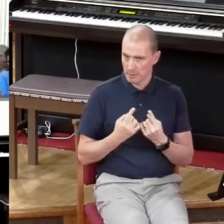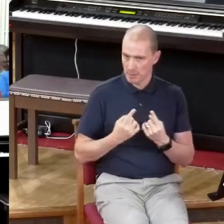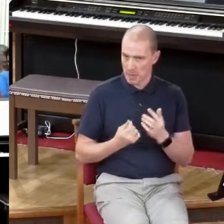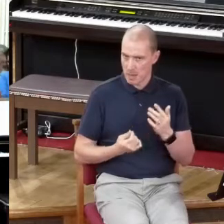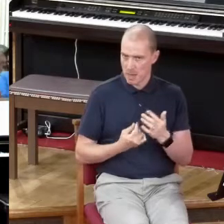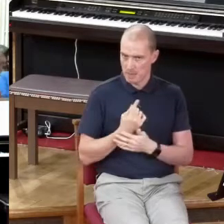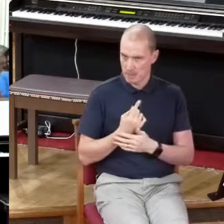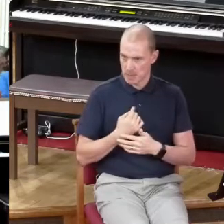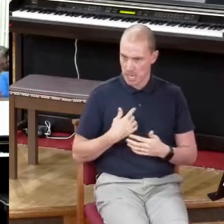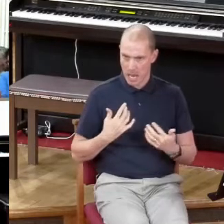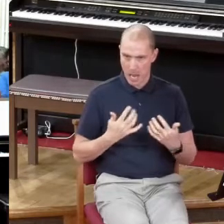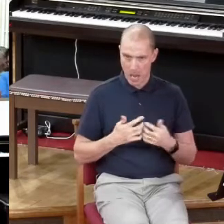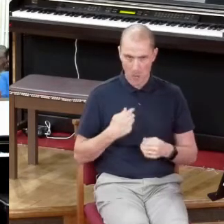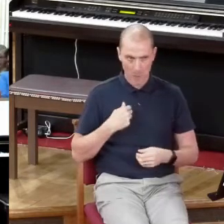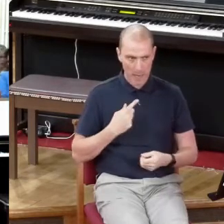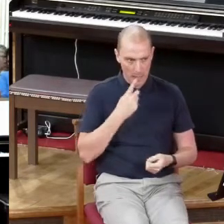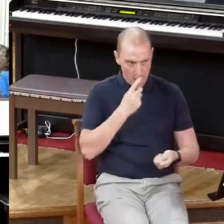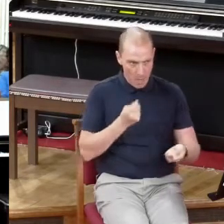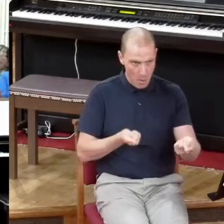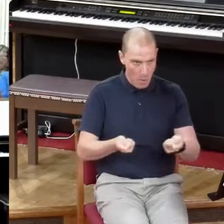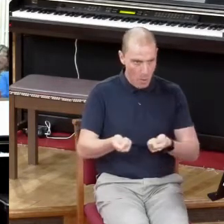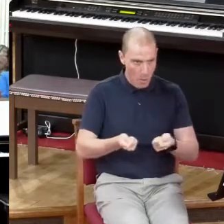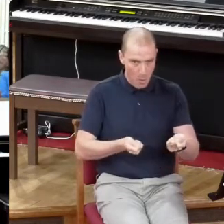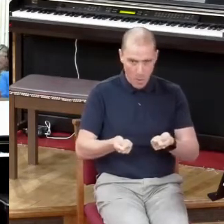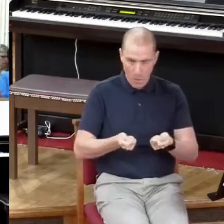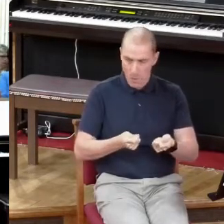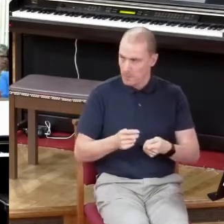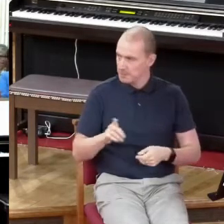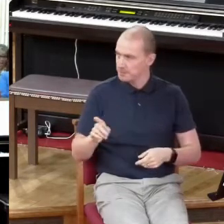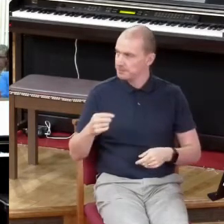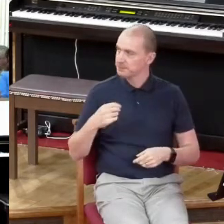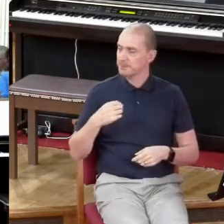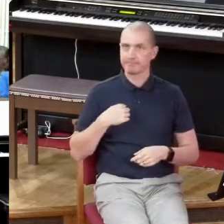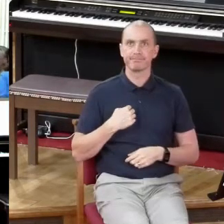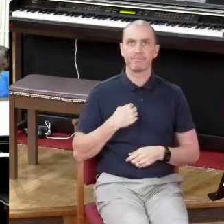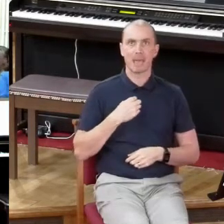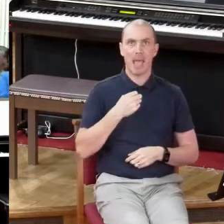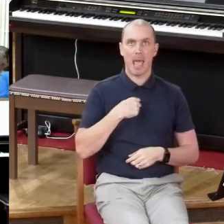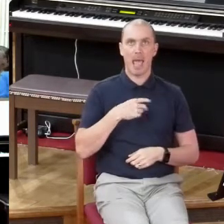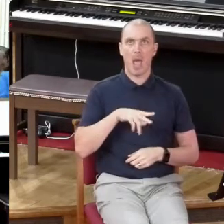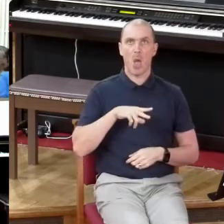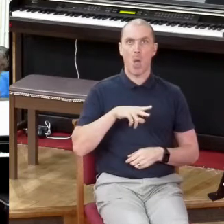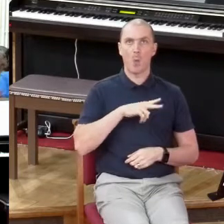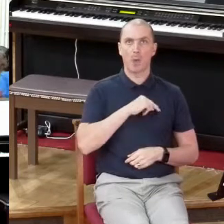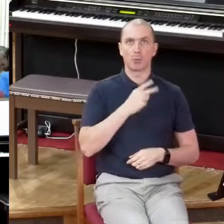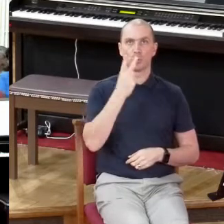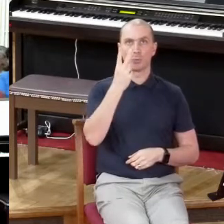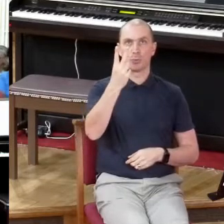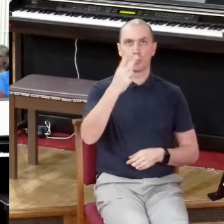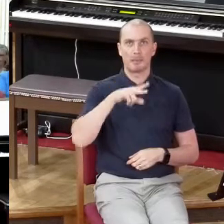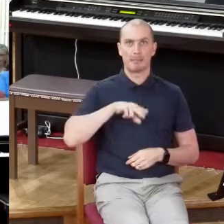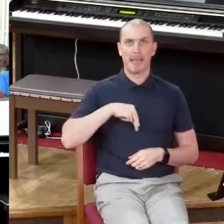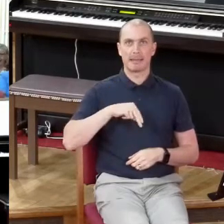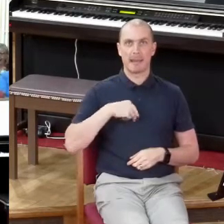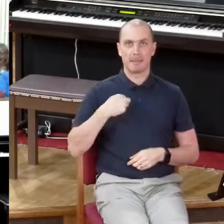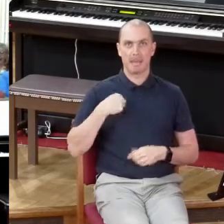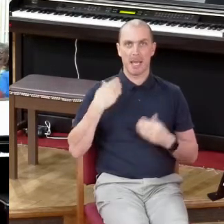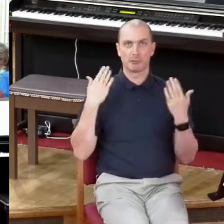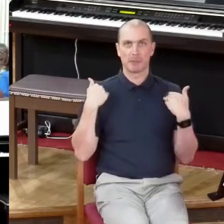know how to manage with all this. Come on then. Winning 2 medals at my gymnastics competition. You won 2 medals at